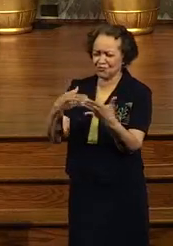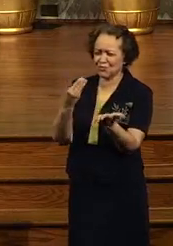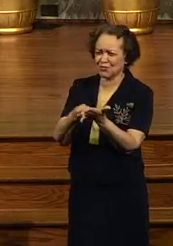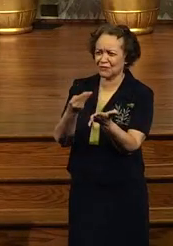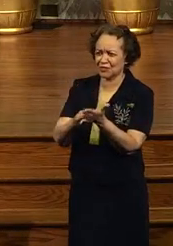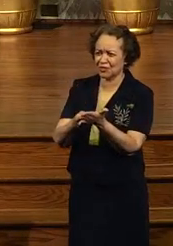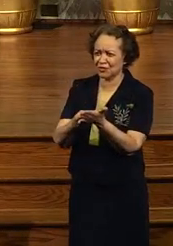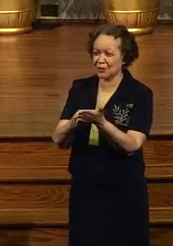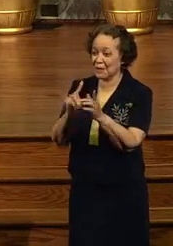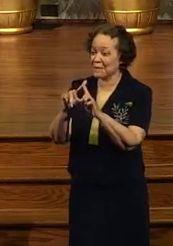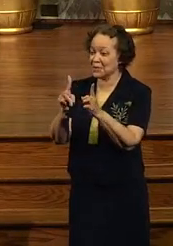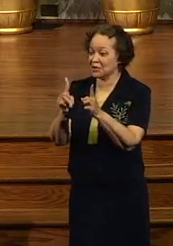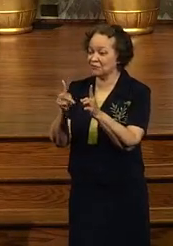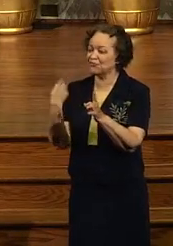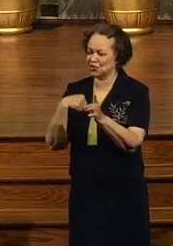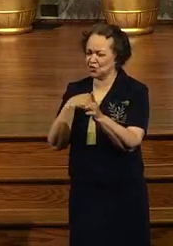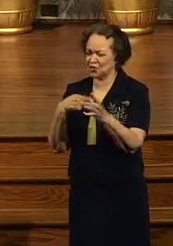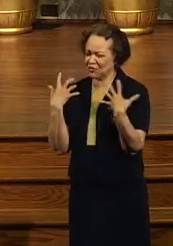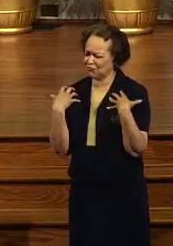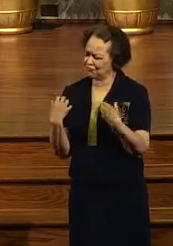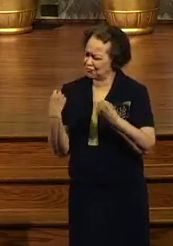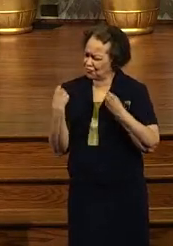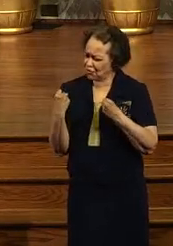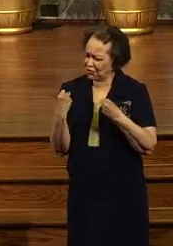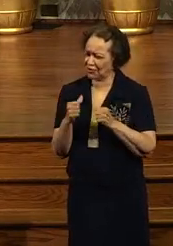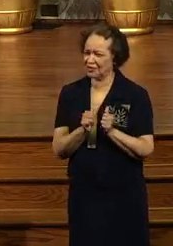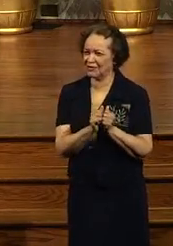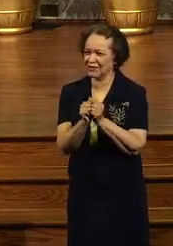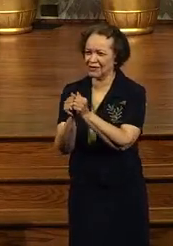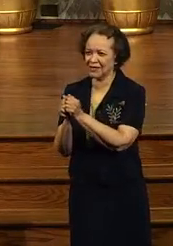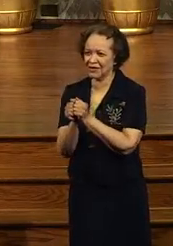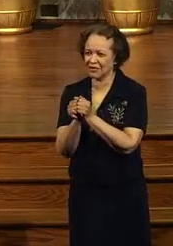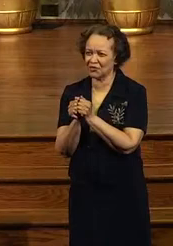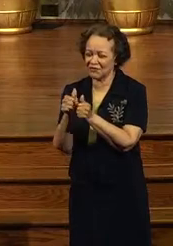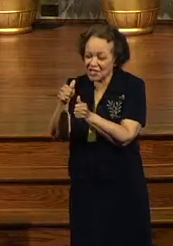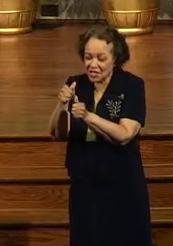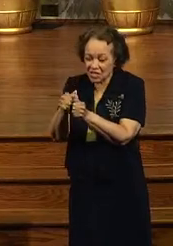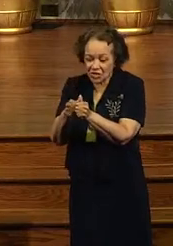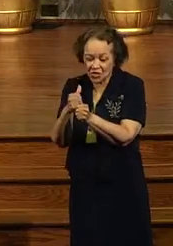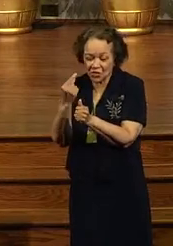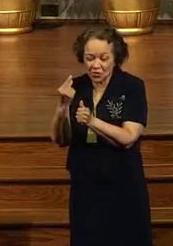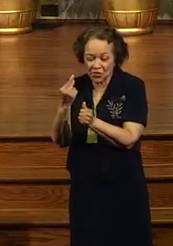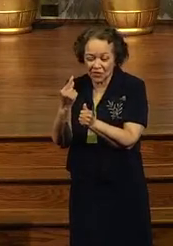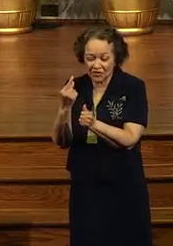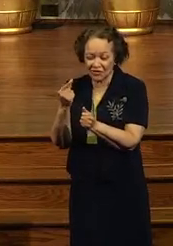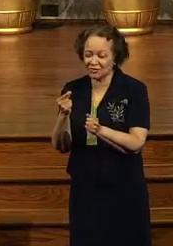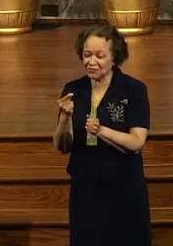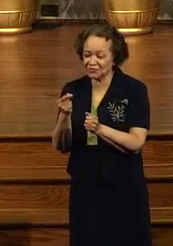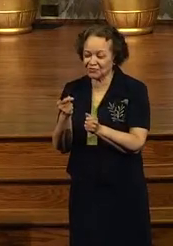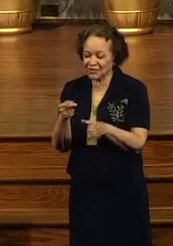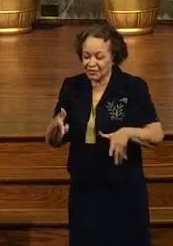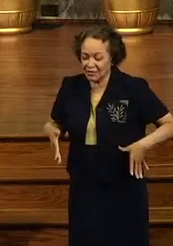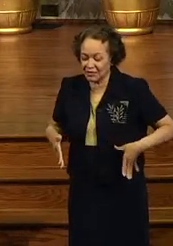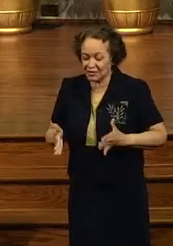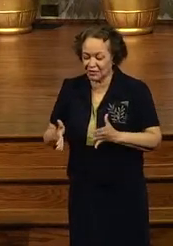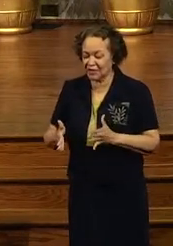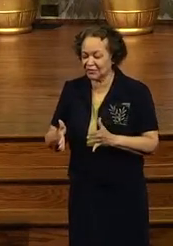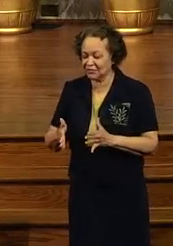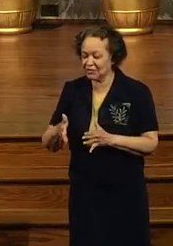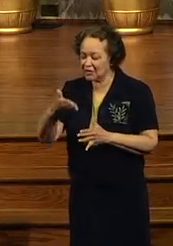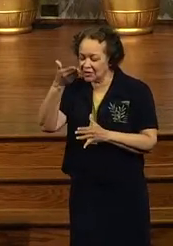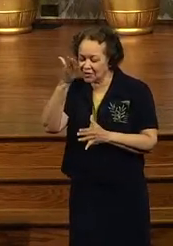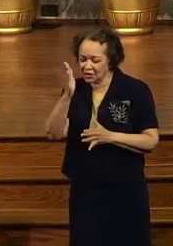what? Stronger together. Amen. So if each and every one of us will let the Lord direct us as to how we